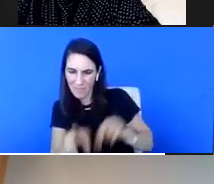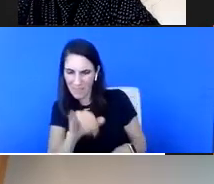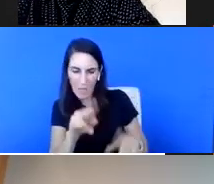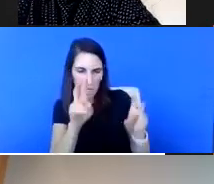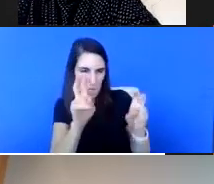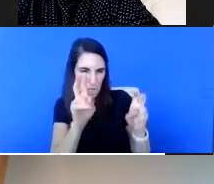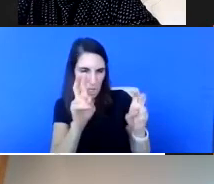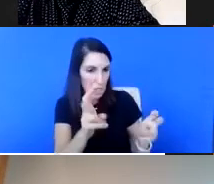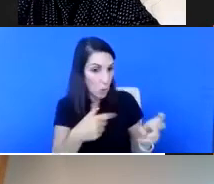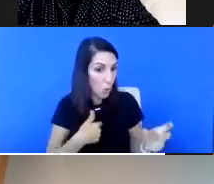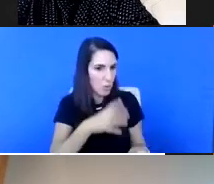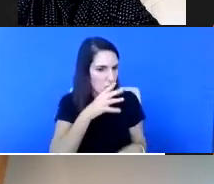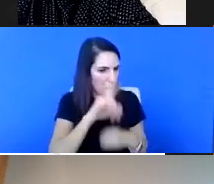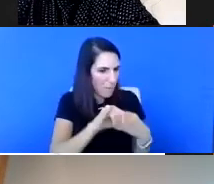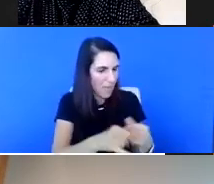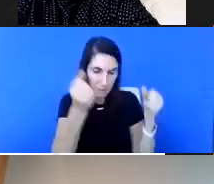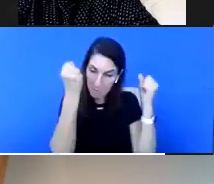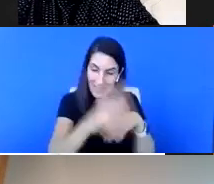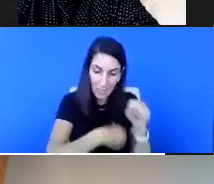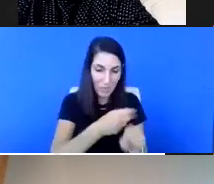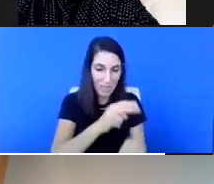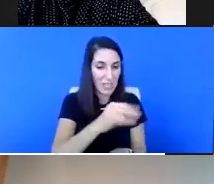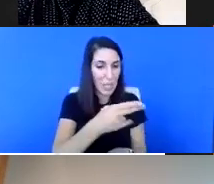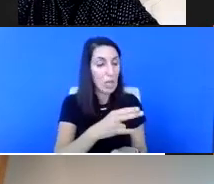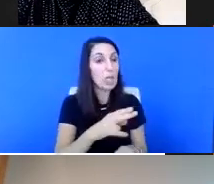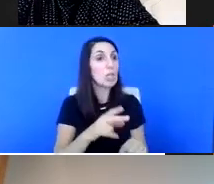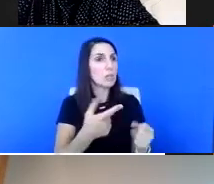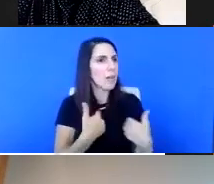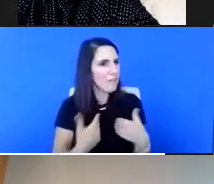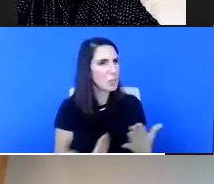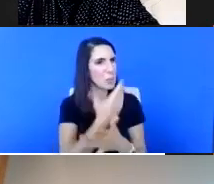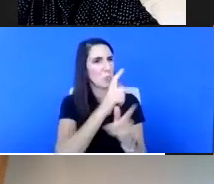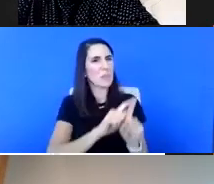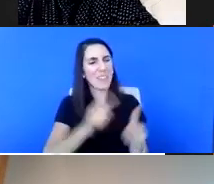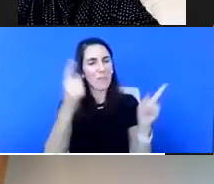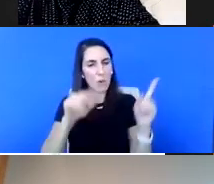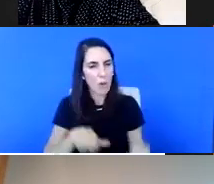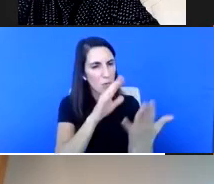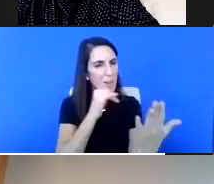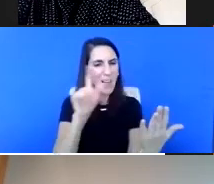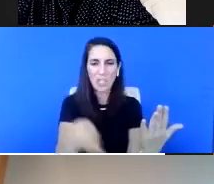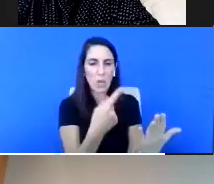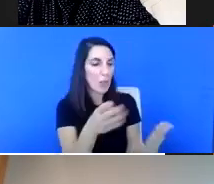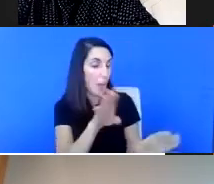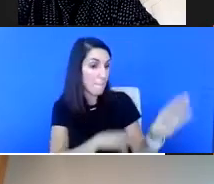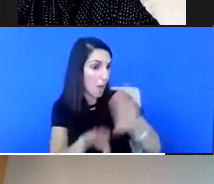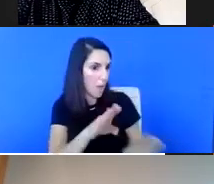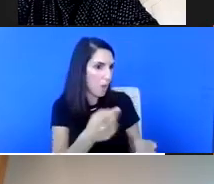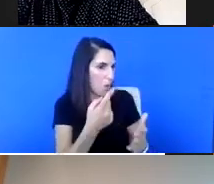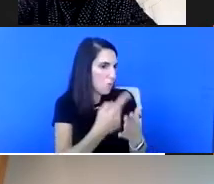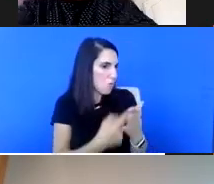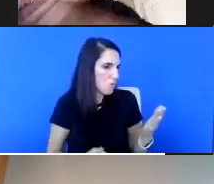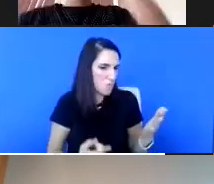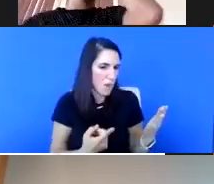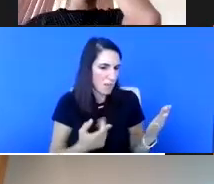have been talking about for years. And NIH is really taking a transformational approach and looking beyond just the biology of what's going on with our